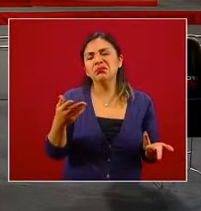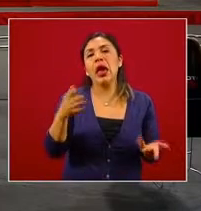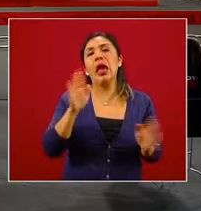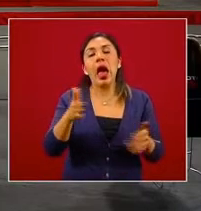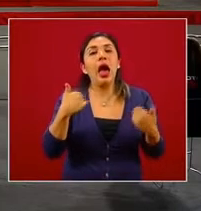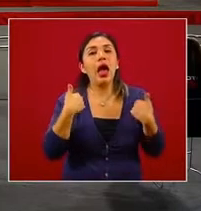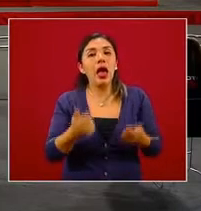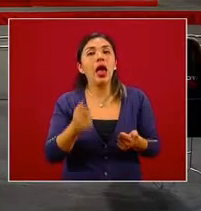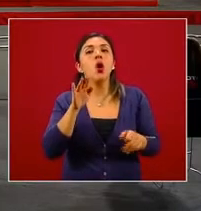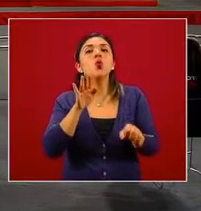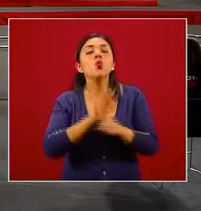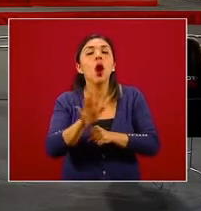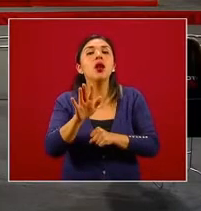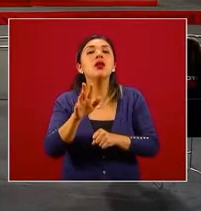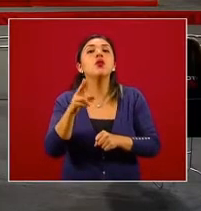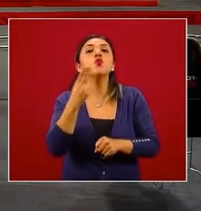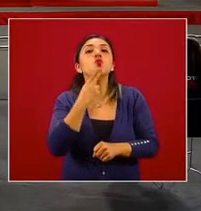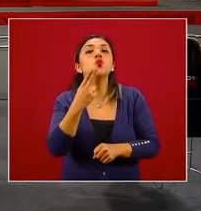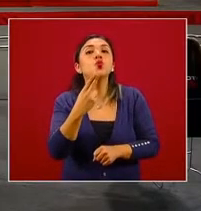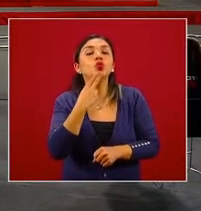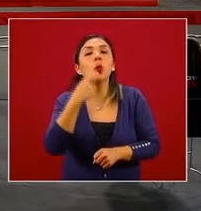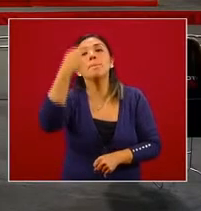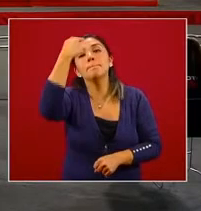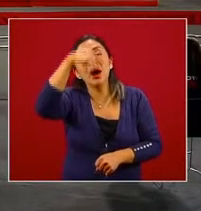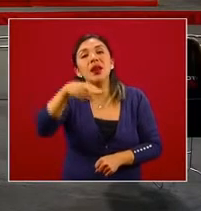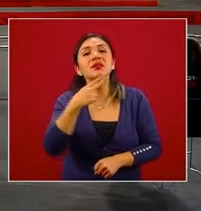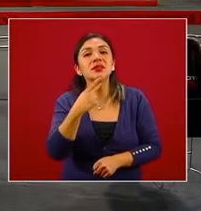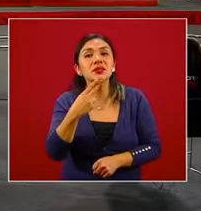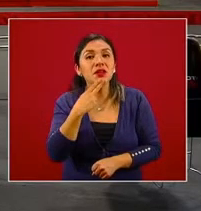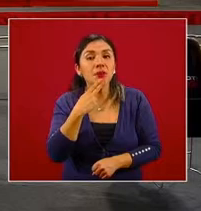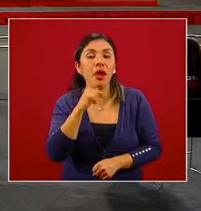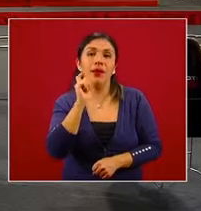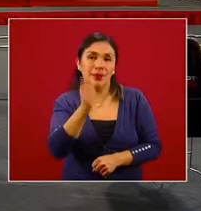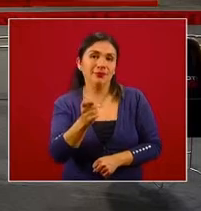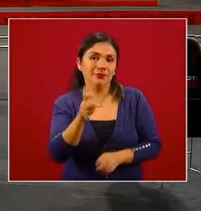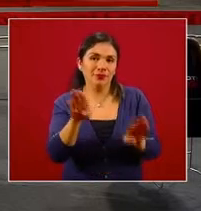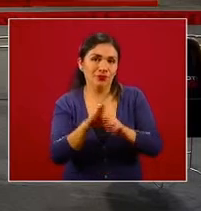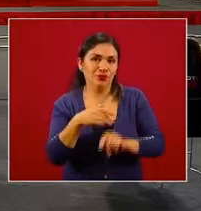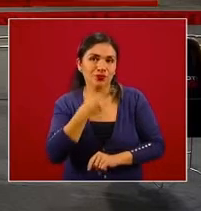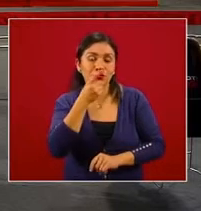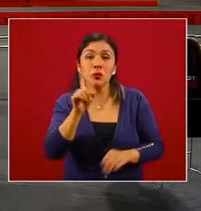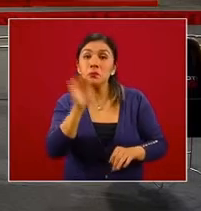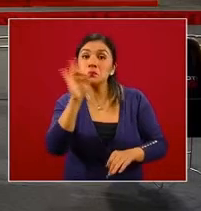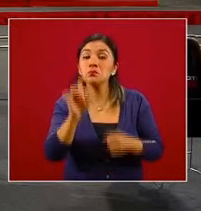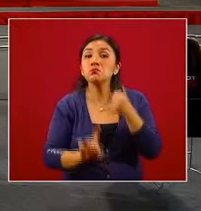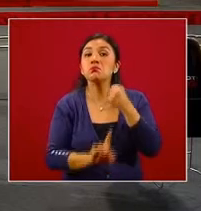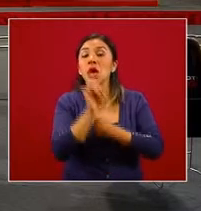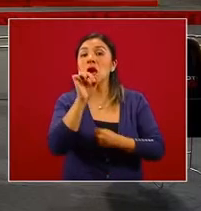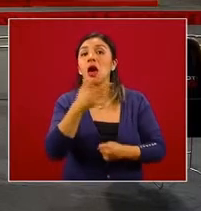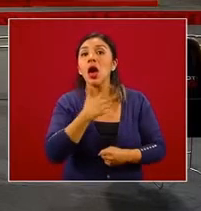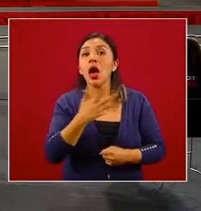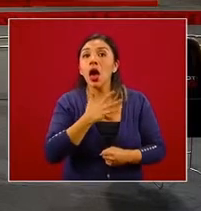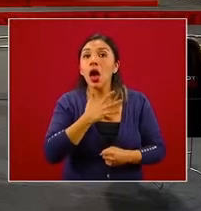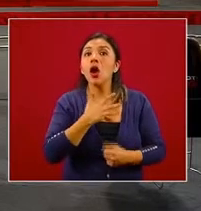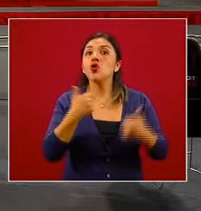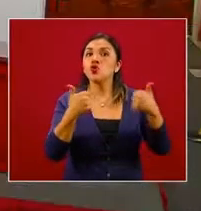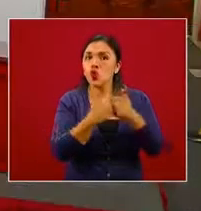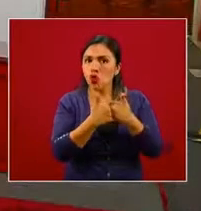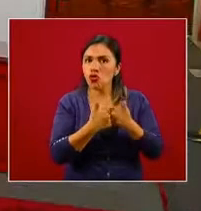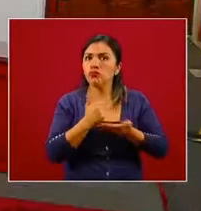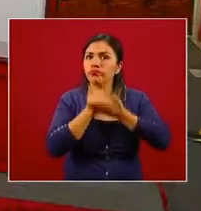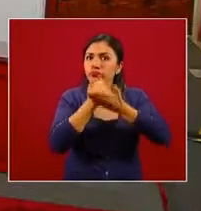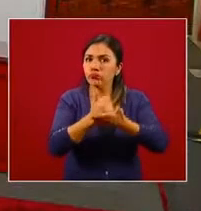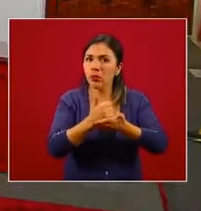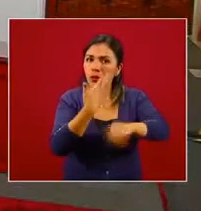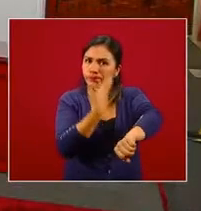here for you, and we want to be very clear about what the limits for use are. These are situations where,